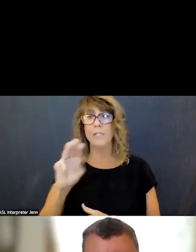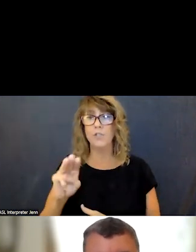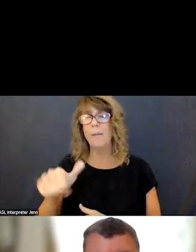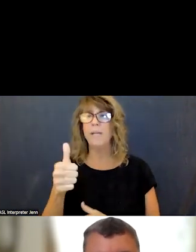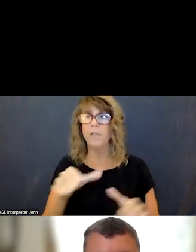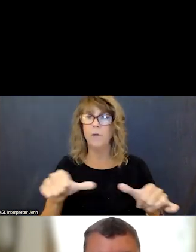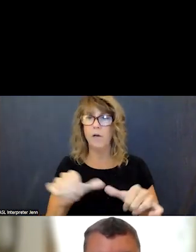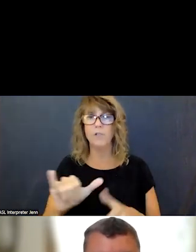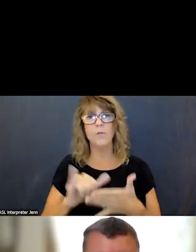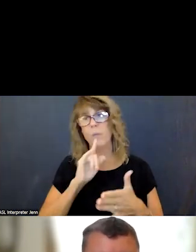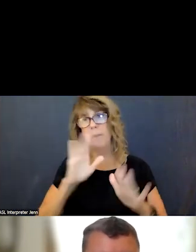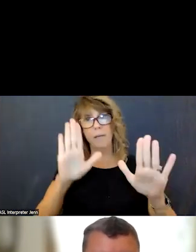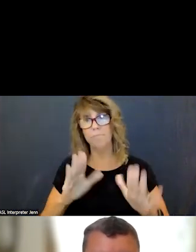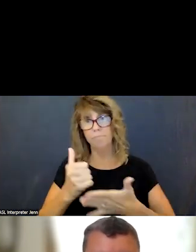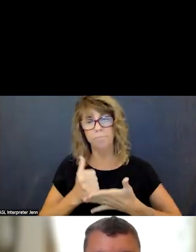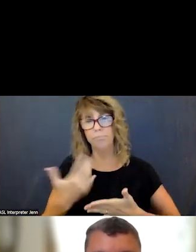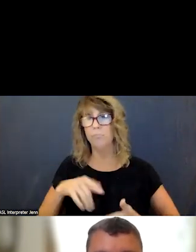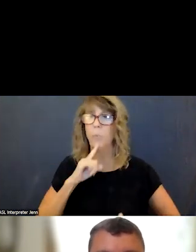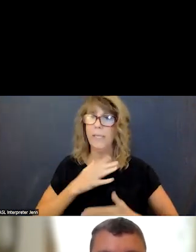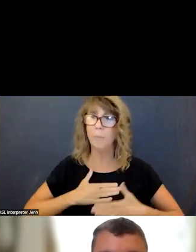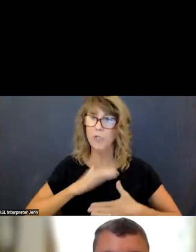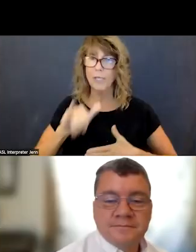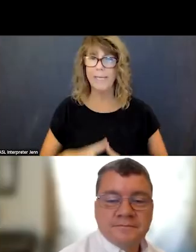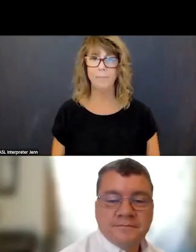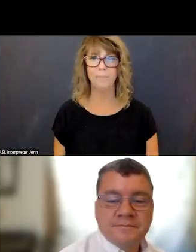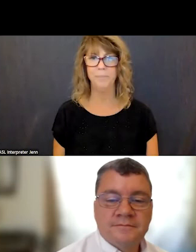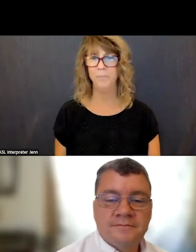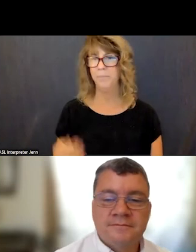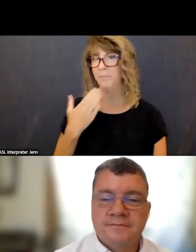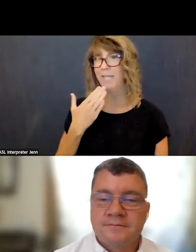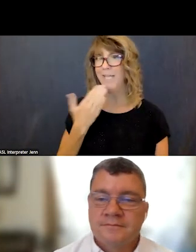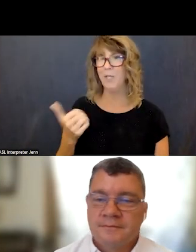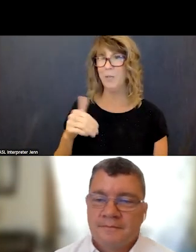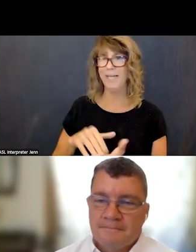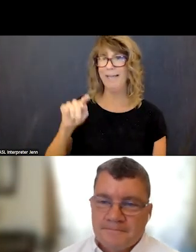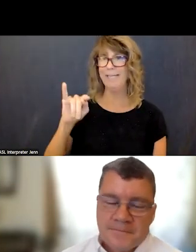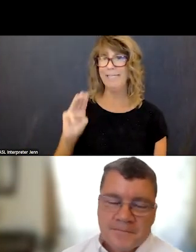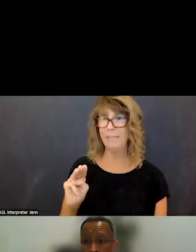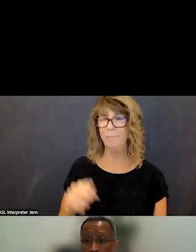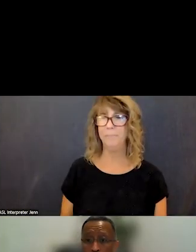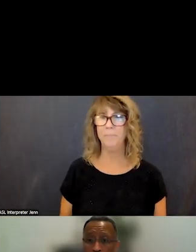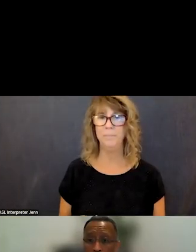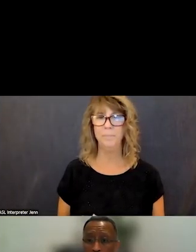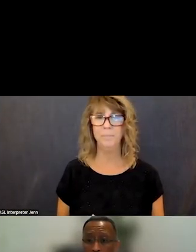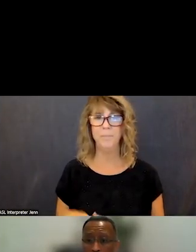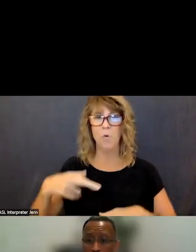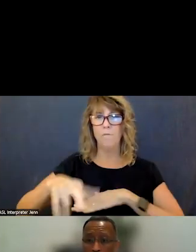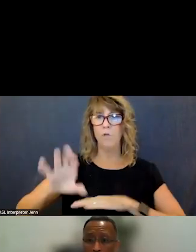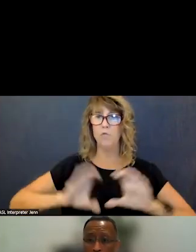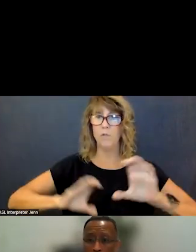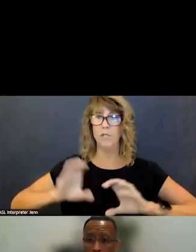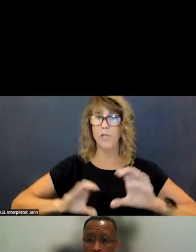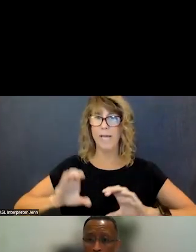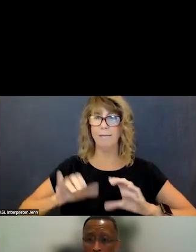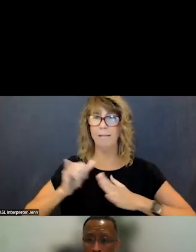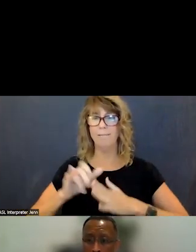has been fabulous. So just really appreciate it. Well, thank you again, Tim, for that. And I'll just refer you to the chat box. Karen has